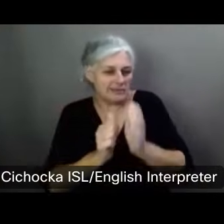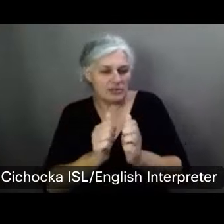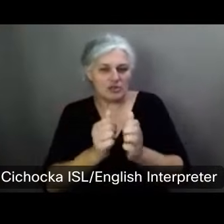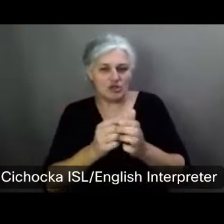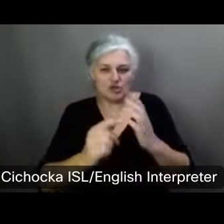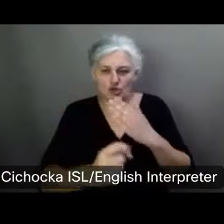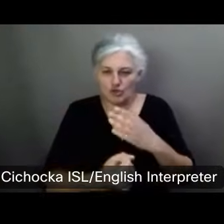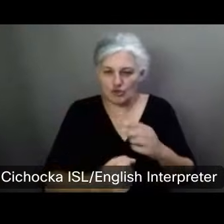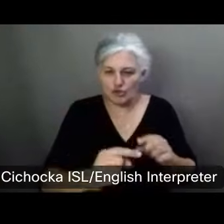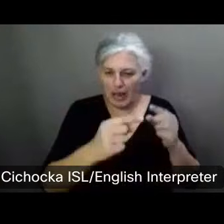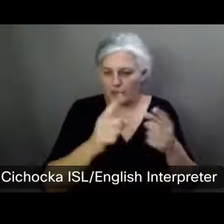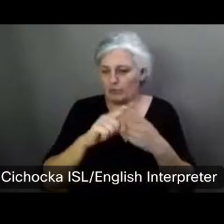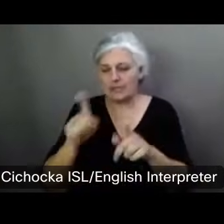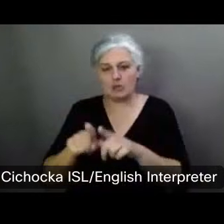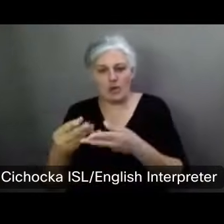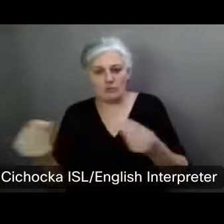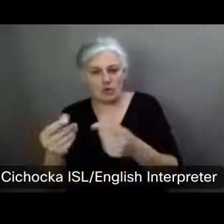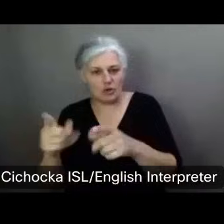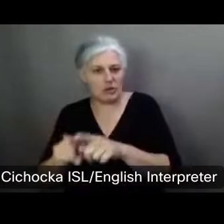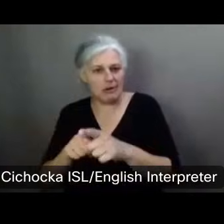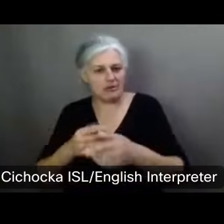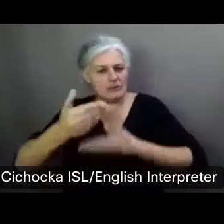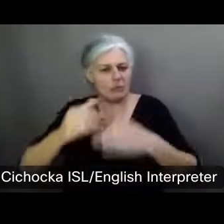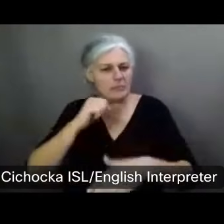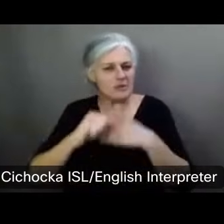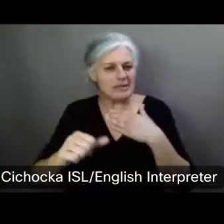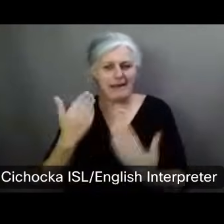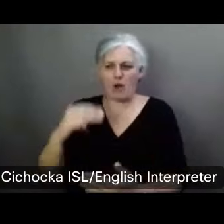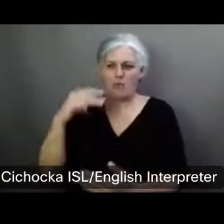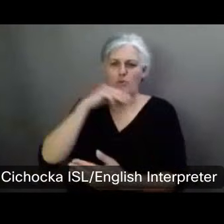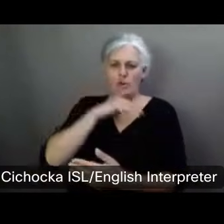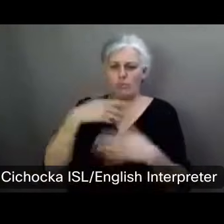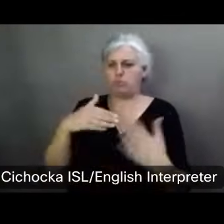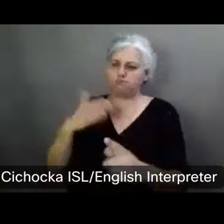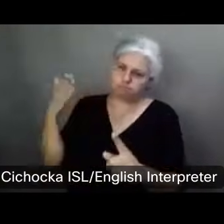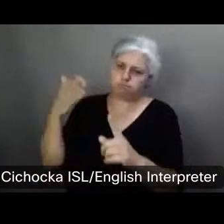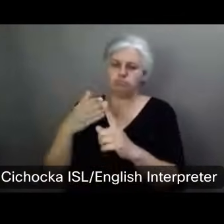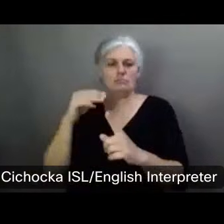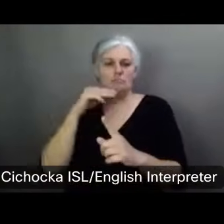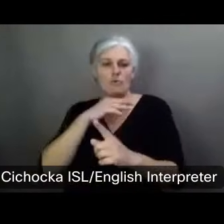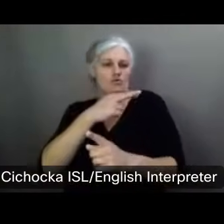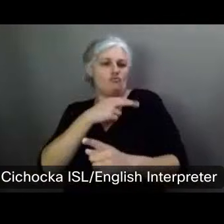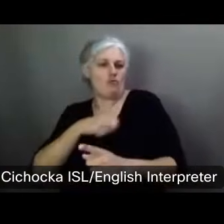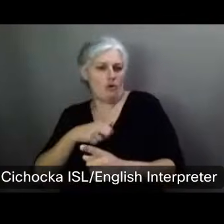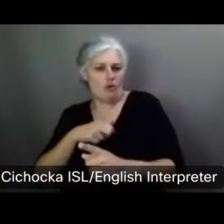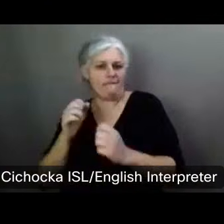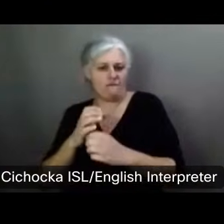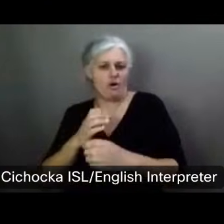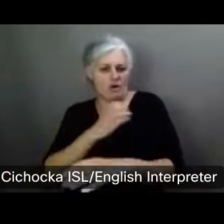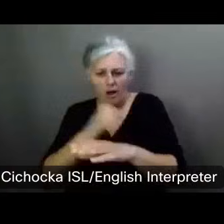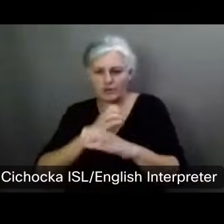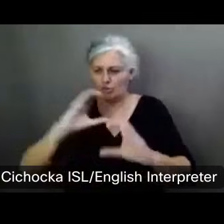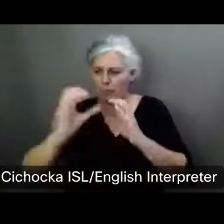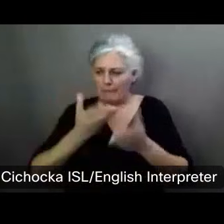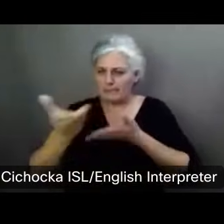just what you described today in terms of how important and how key that role is for that ongoing communication with